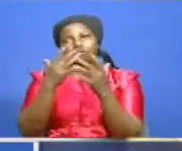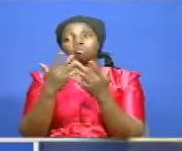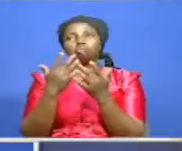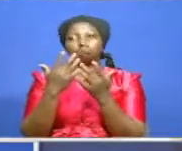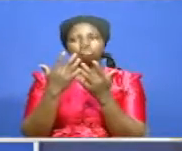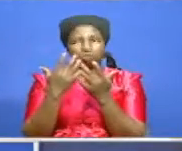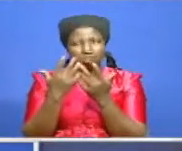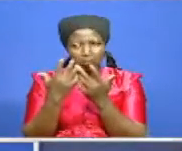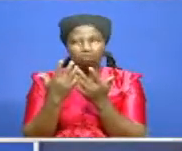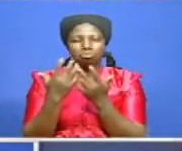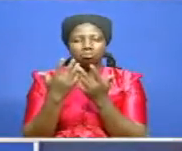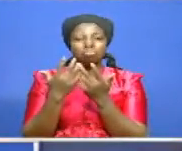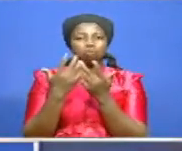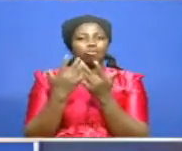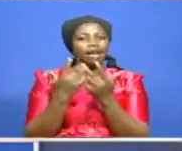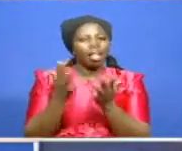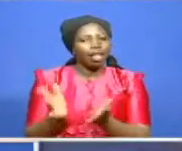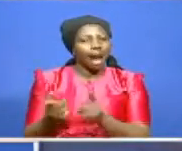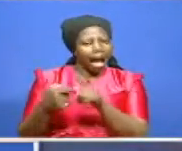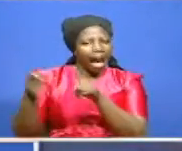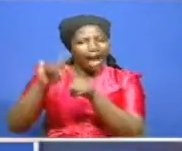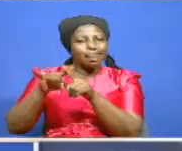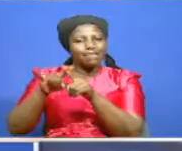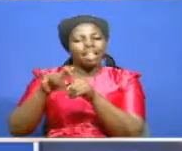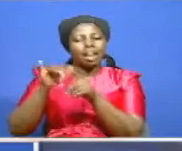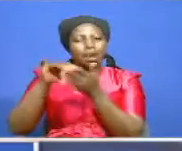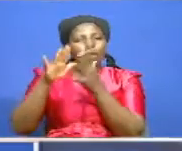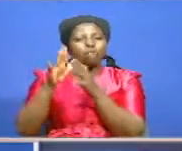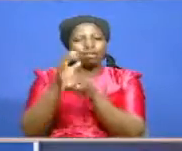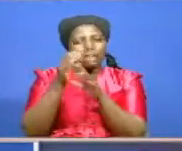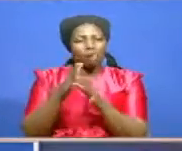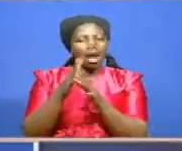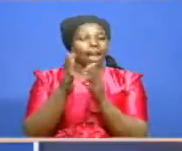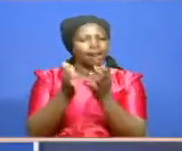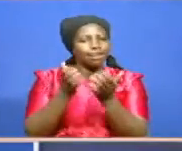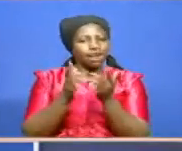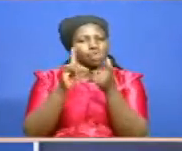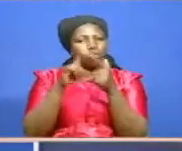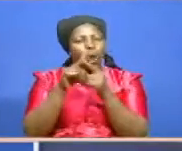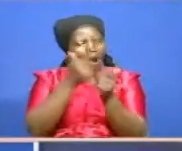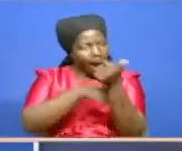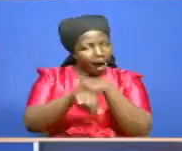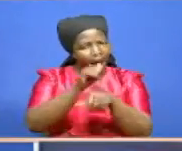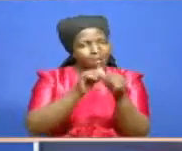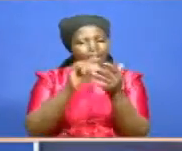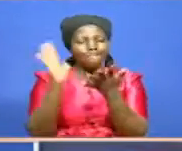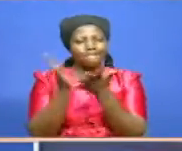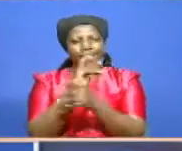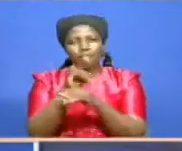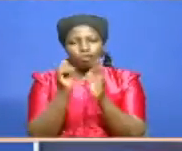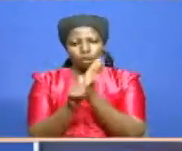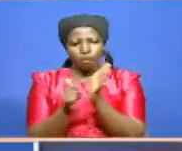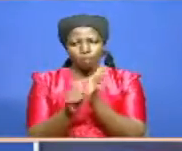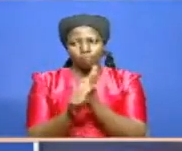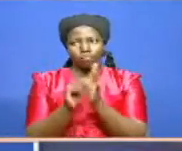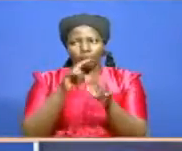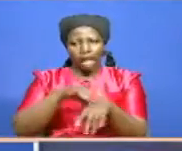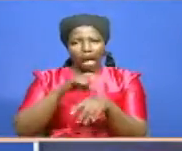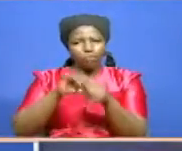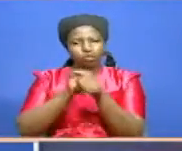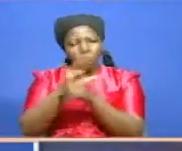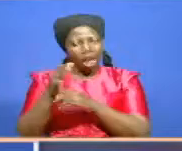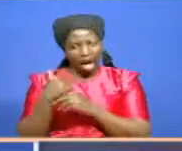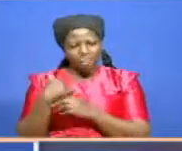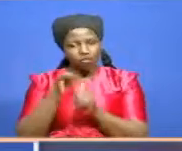all stakeholders are needed to minimize human suffering amid a pandemic that has only worsened the situation.